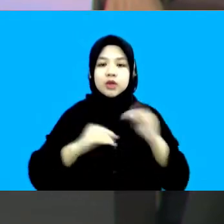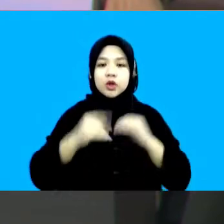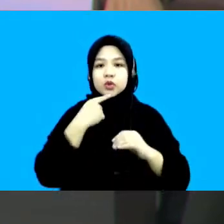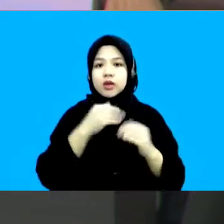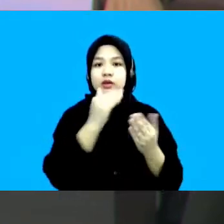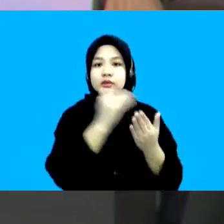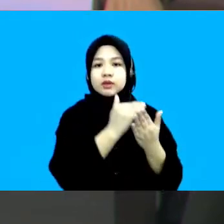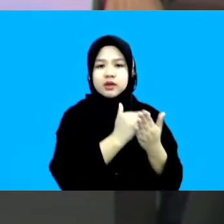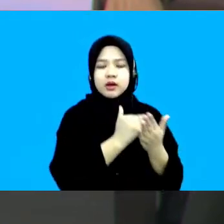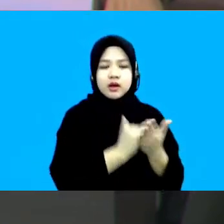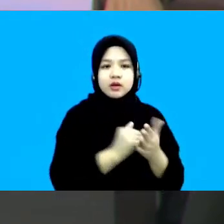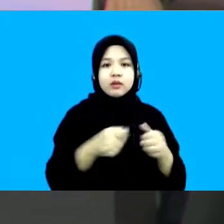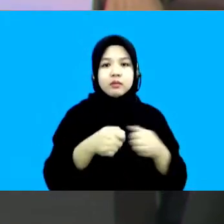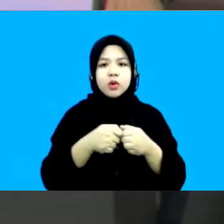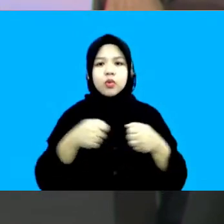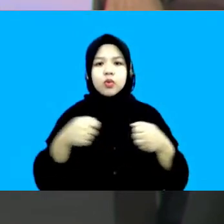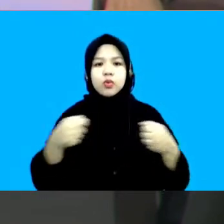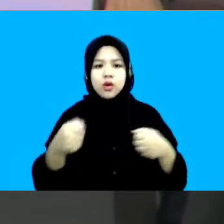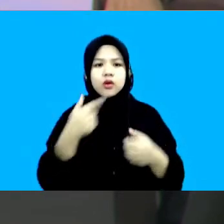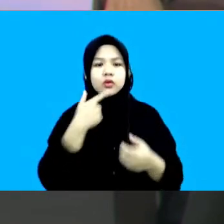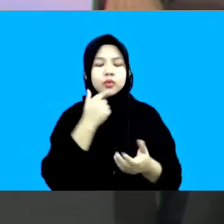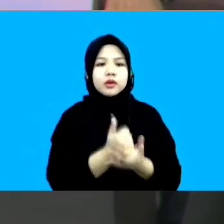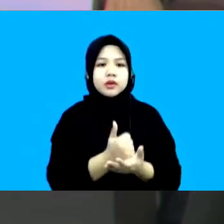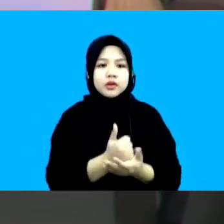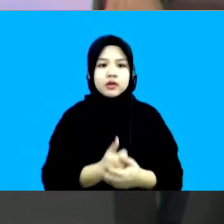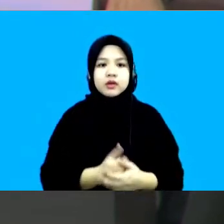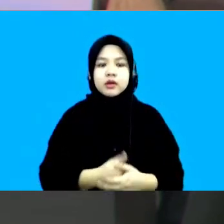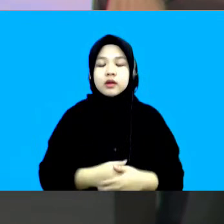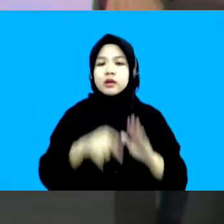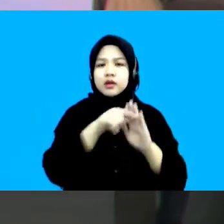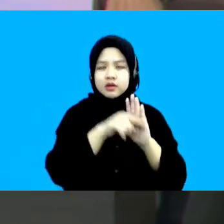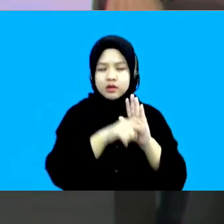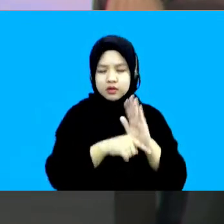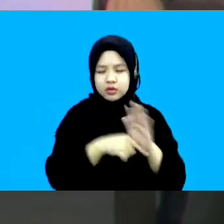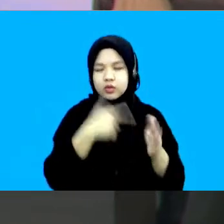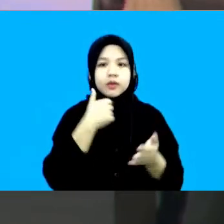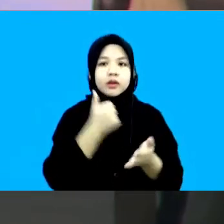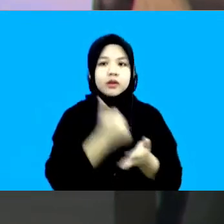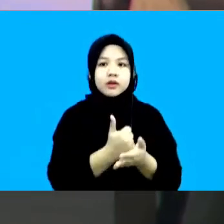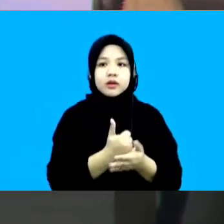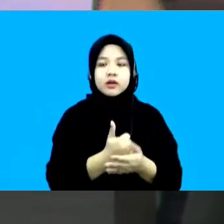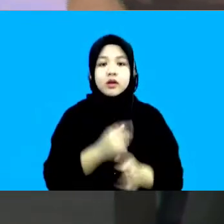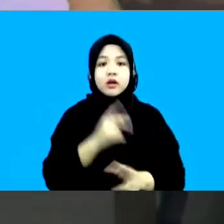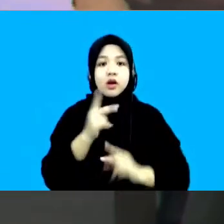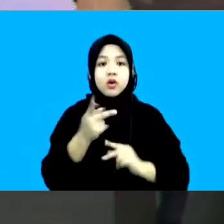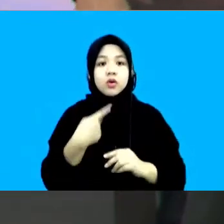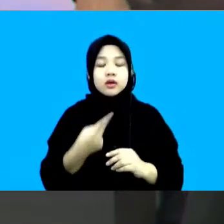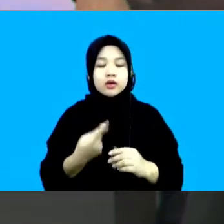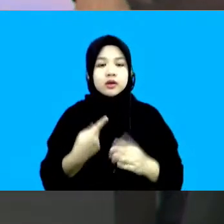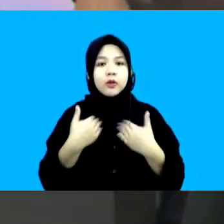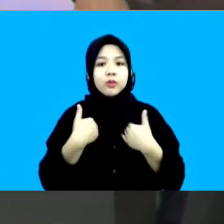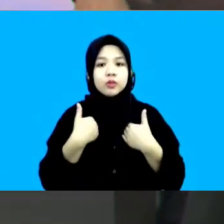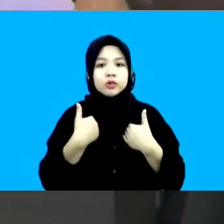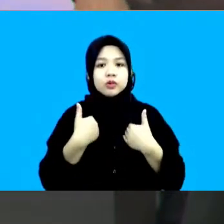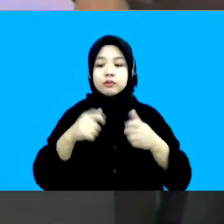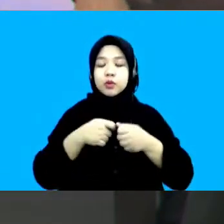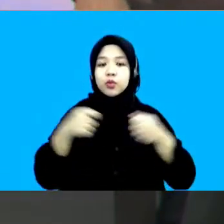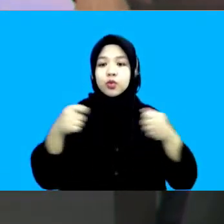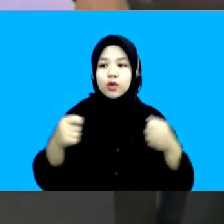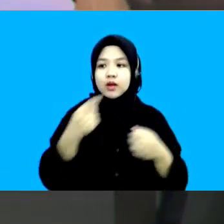concept. Yeah. The pandemic also changed the way we look at the concept of development. In many countries,